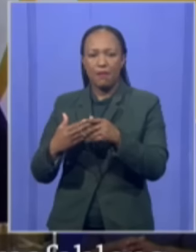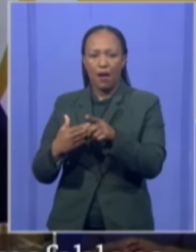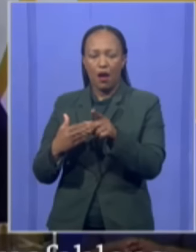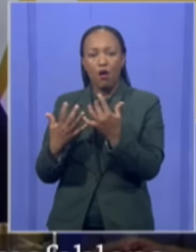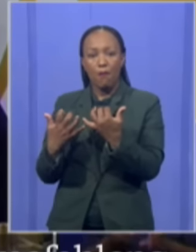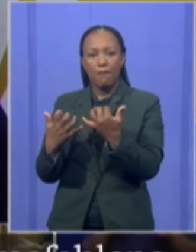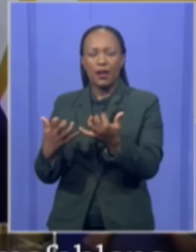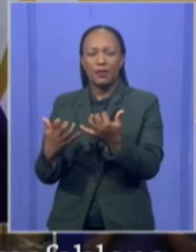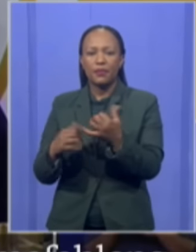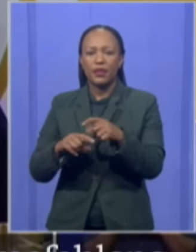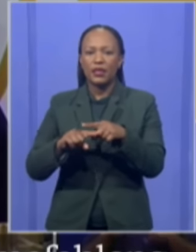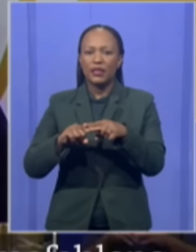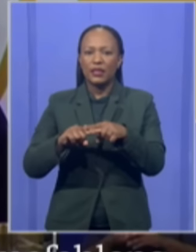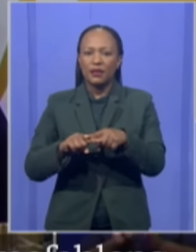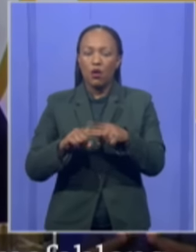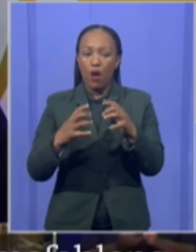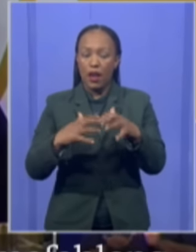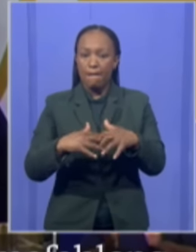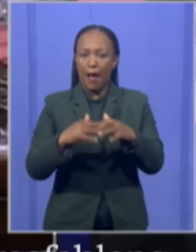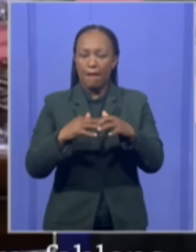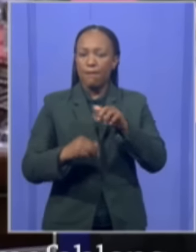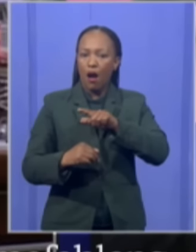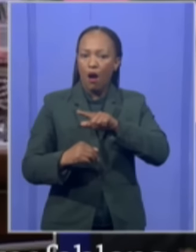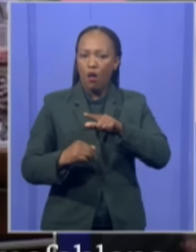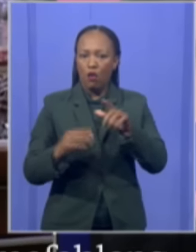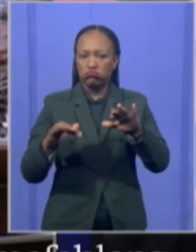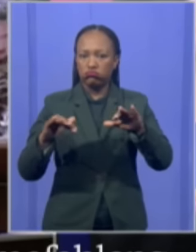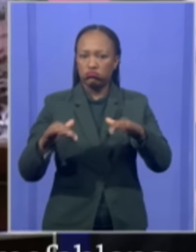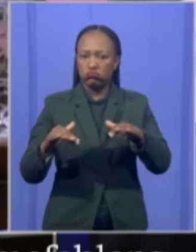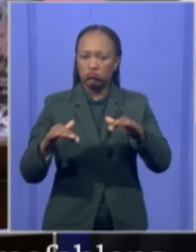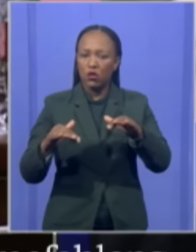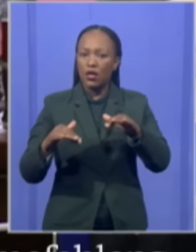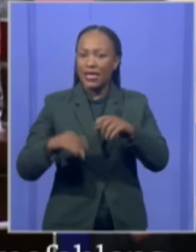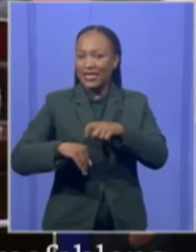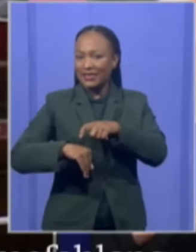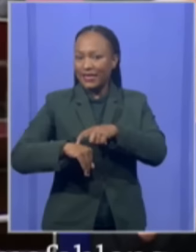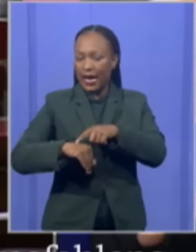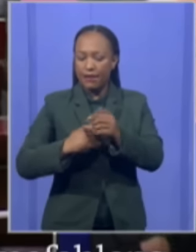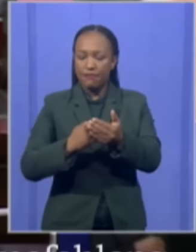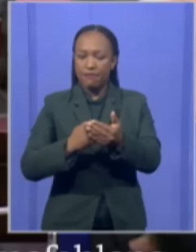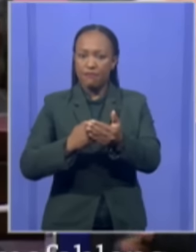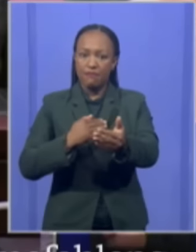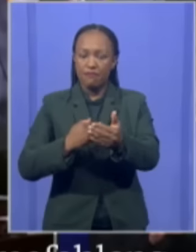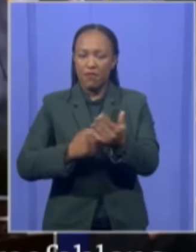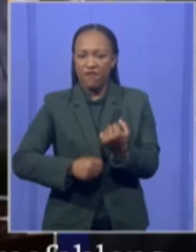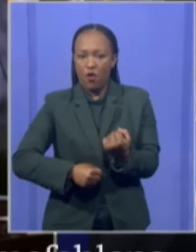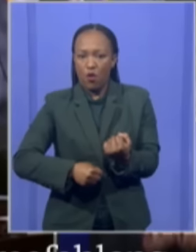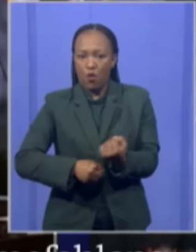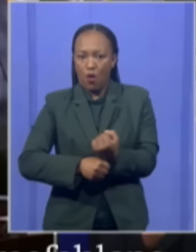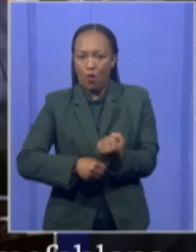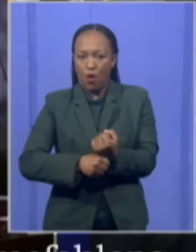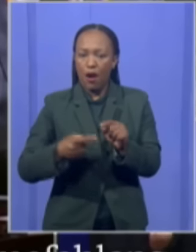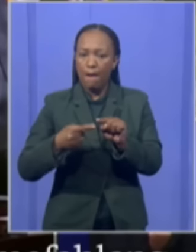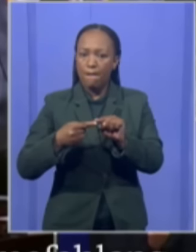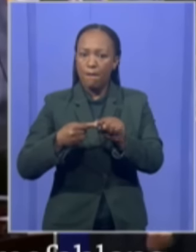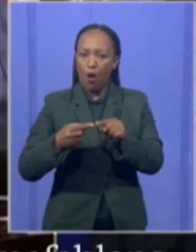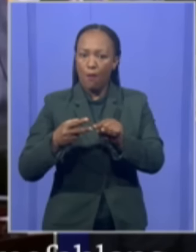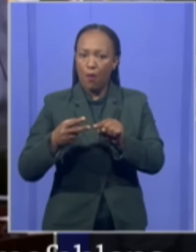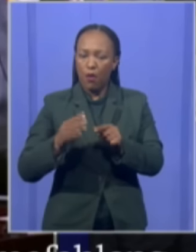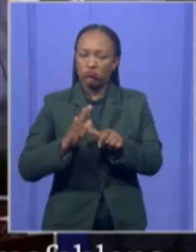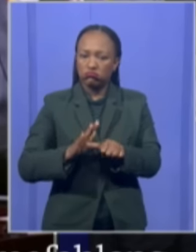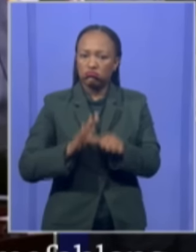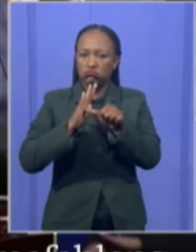laolwa ke ge e šetše e hlomilwe le sephetho sa go fiwa nako ya go ruma mošomo le dintlha tše bohlokwa tšeo